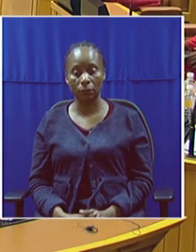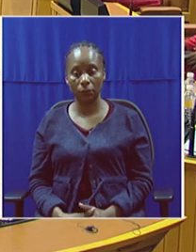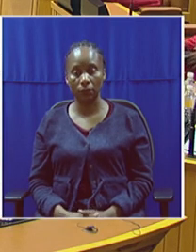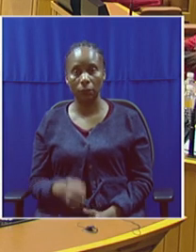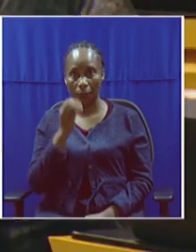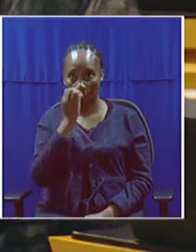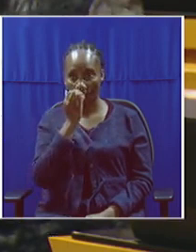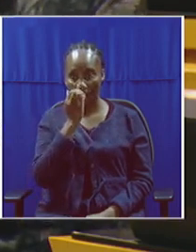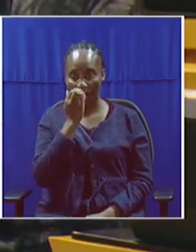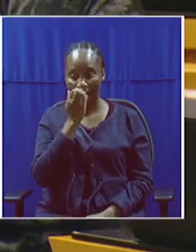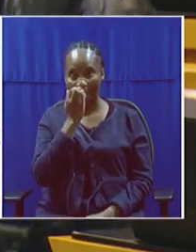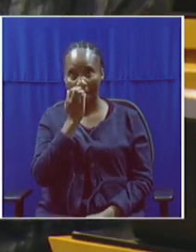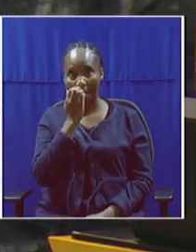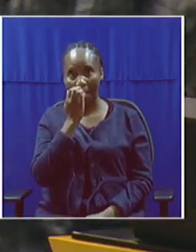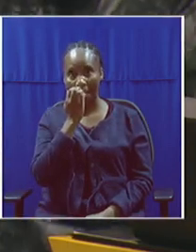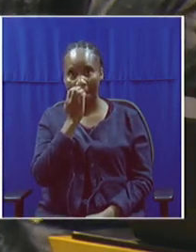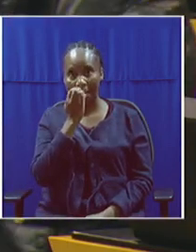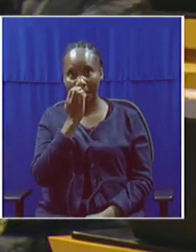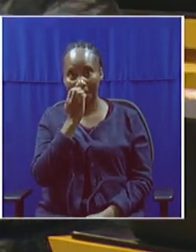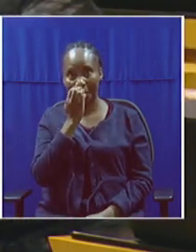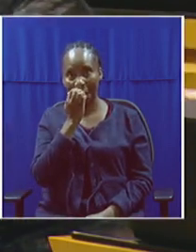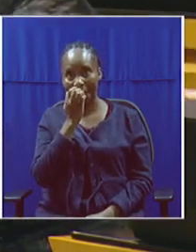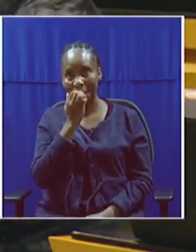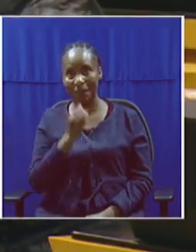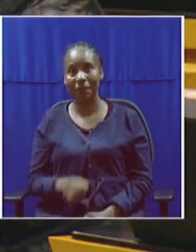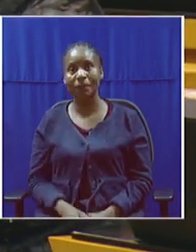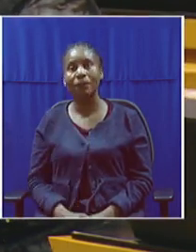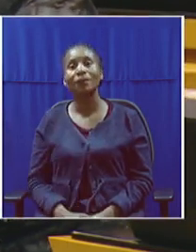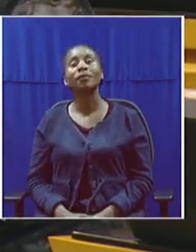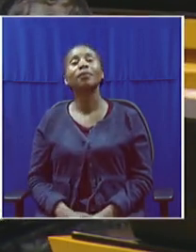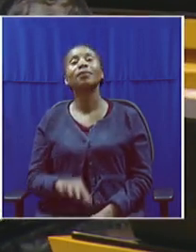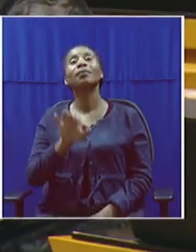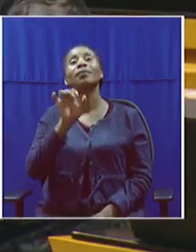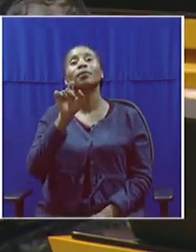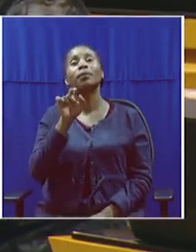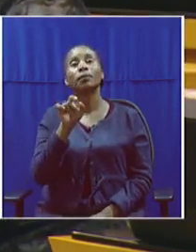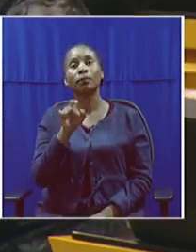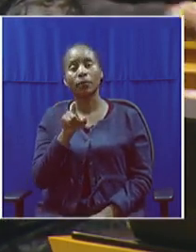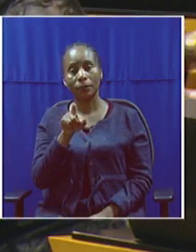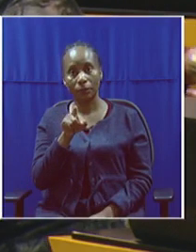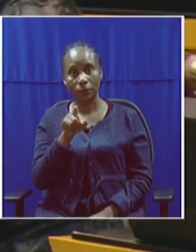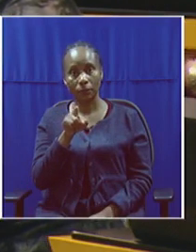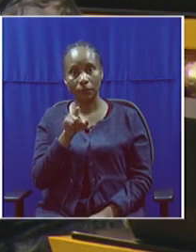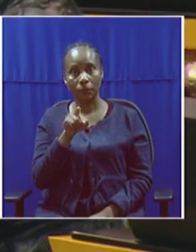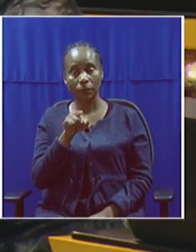54 in dealing with the price of electricity from